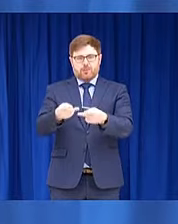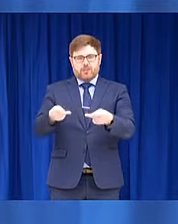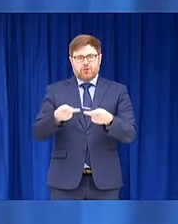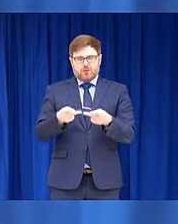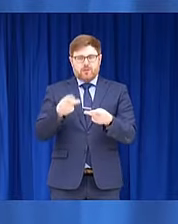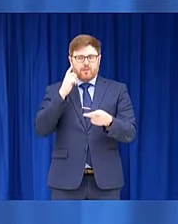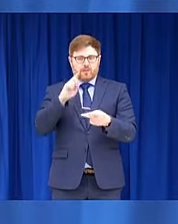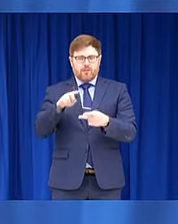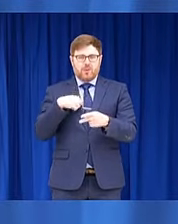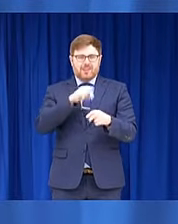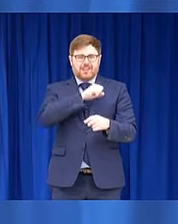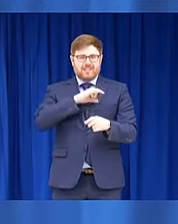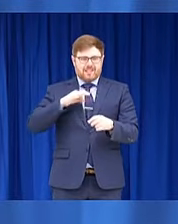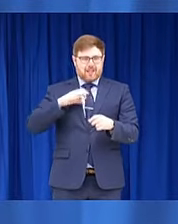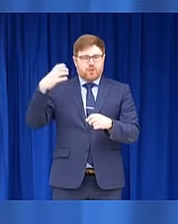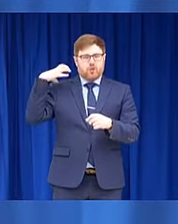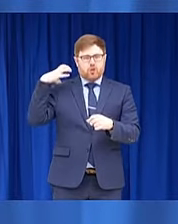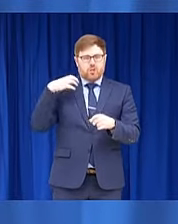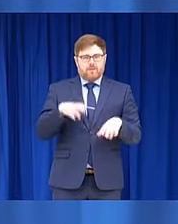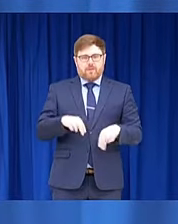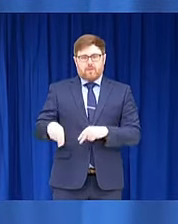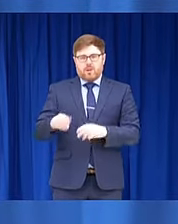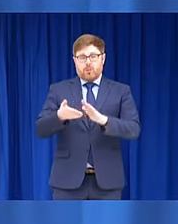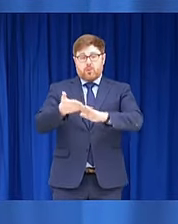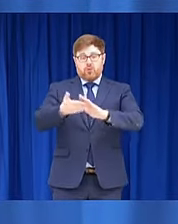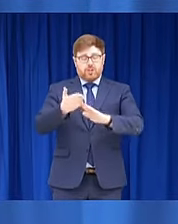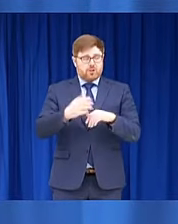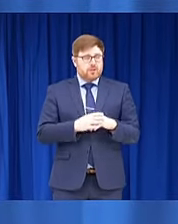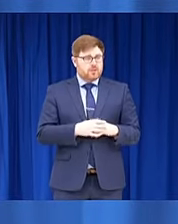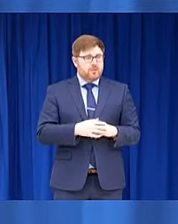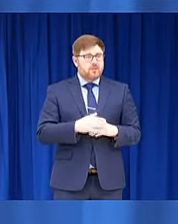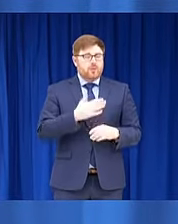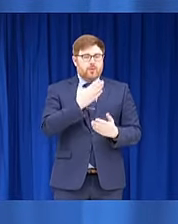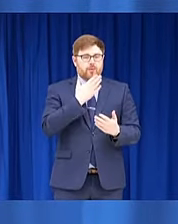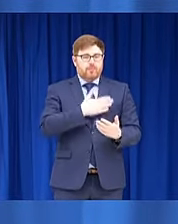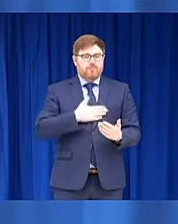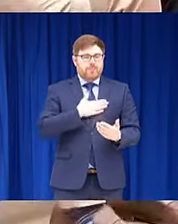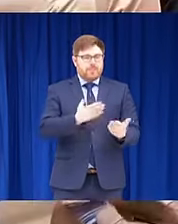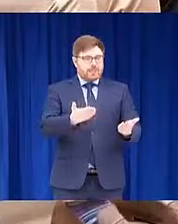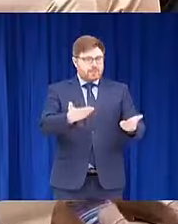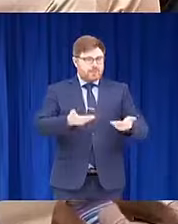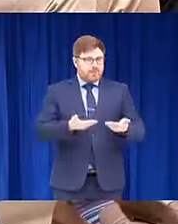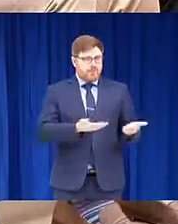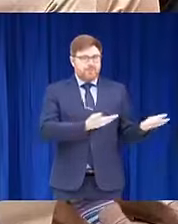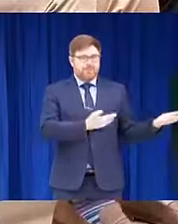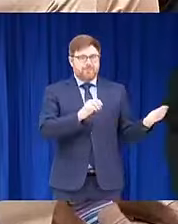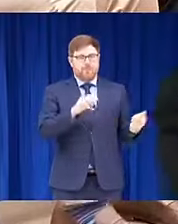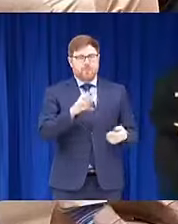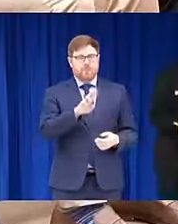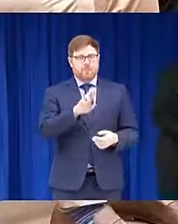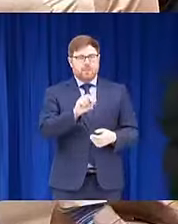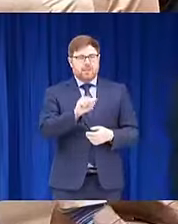Naval Operations. Please join me in welcoming Rear Admiral Brown.